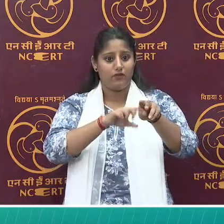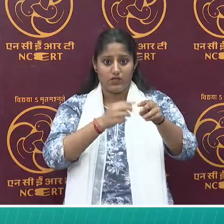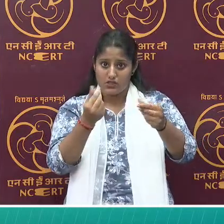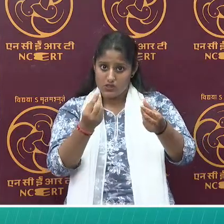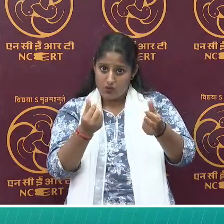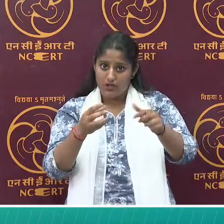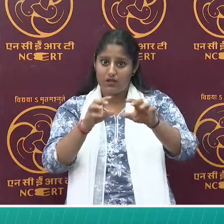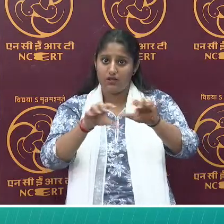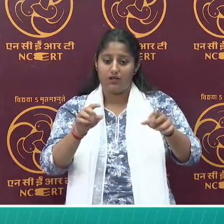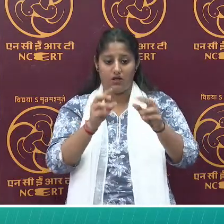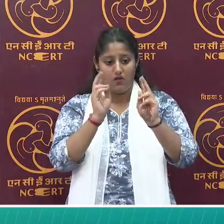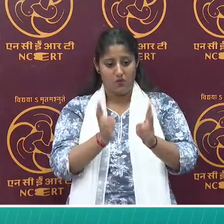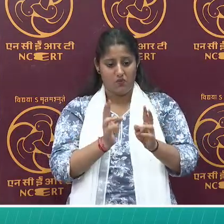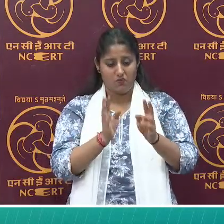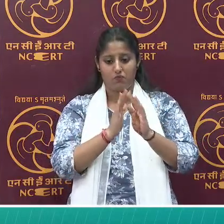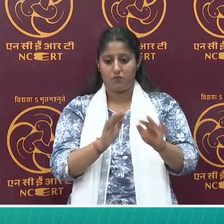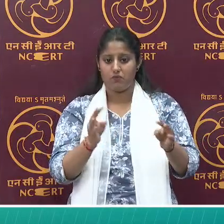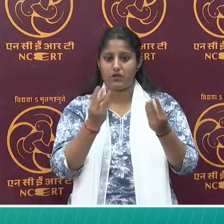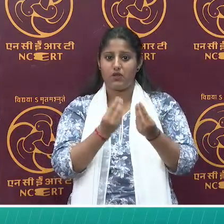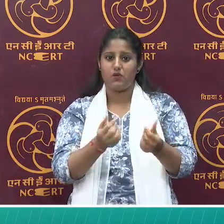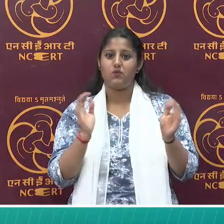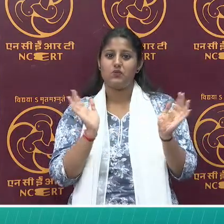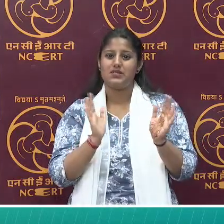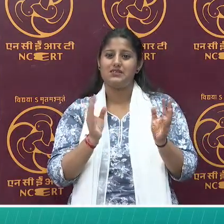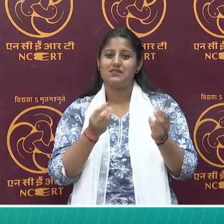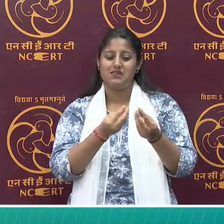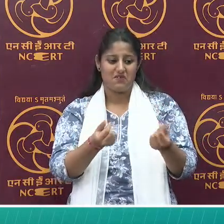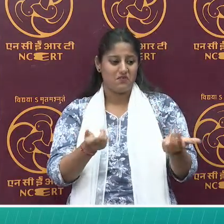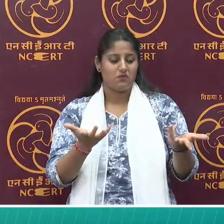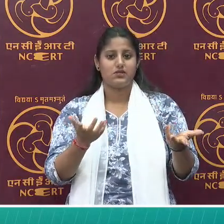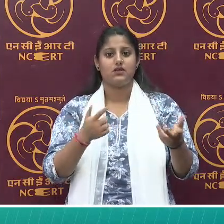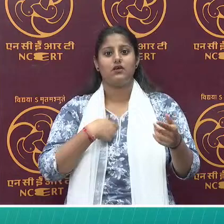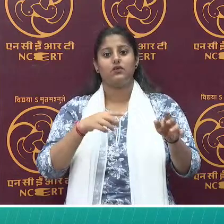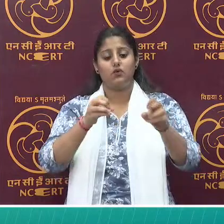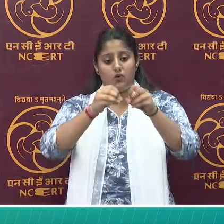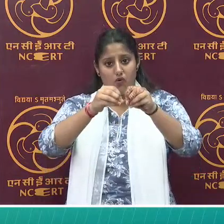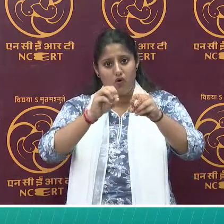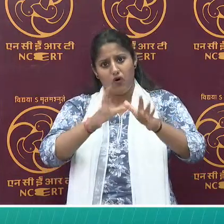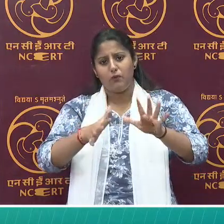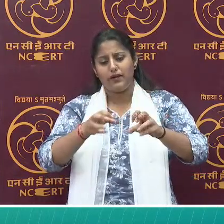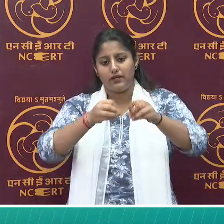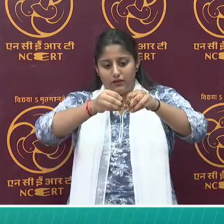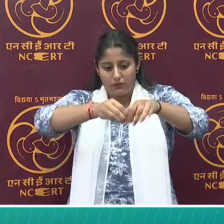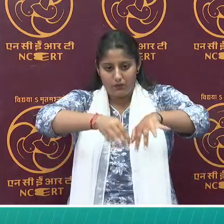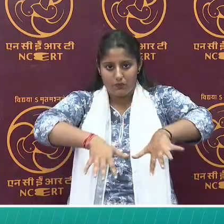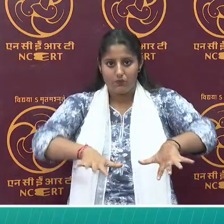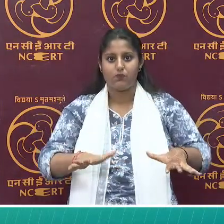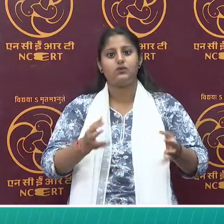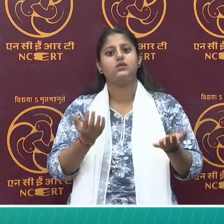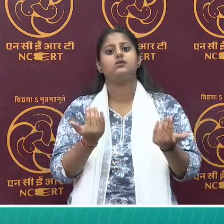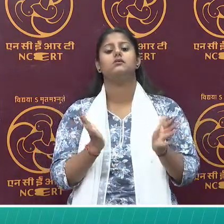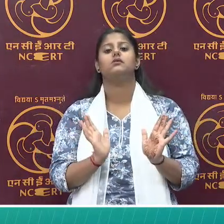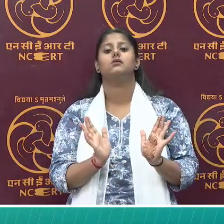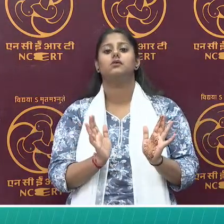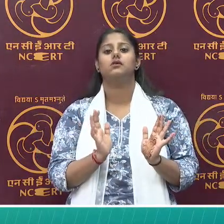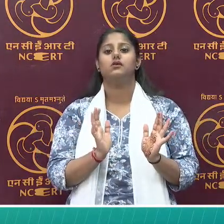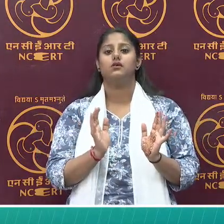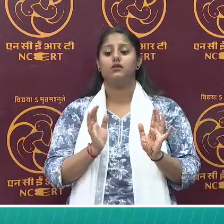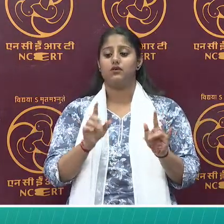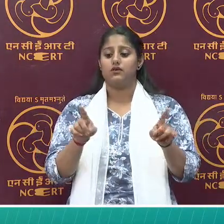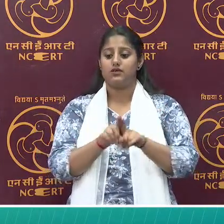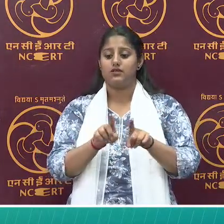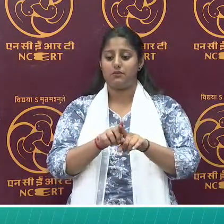loosened, they'll perfectly go deep down and take the nourishment for the plant. At the same time, when the sapling is about to sprout